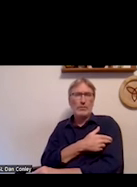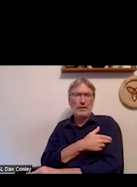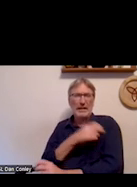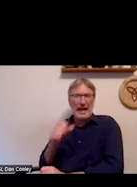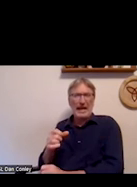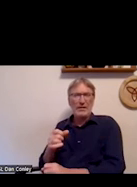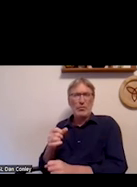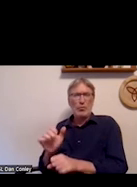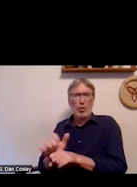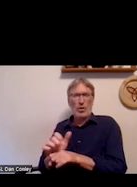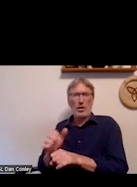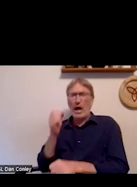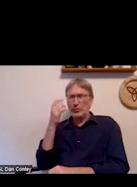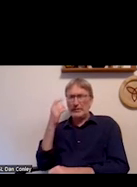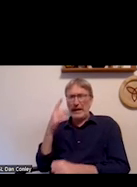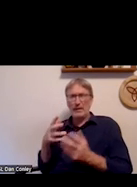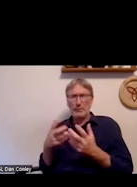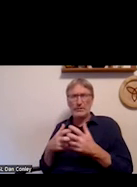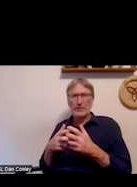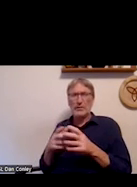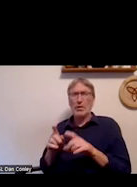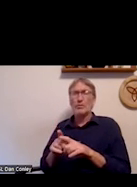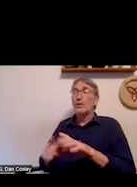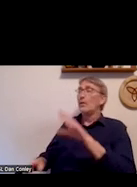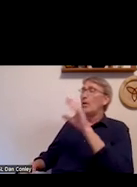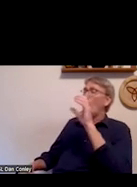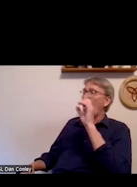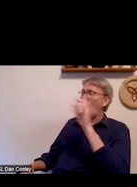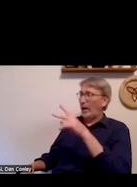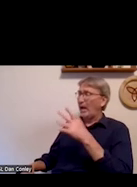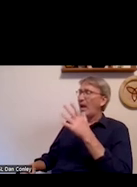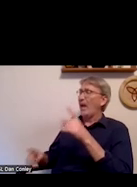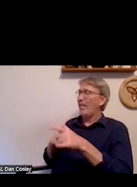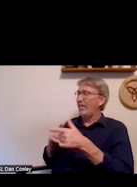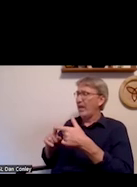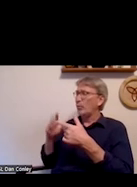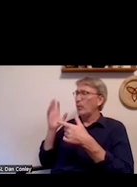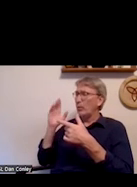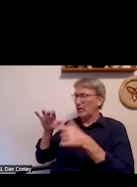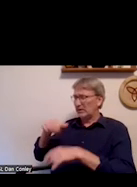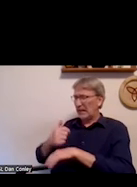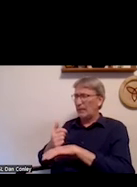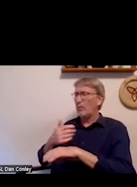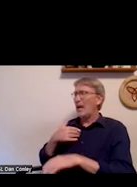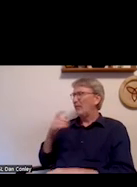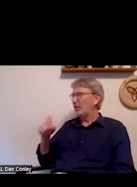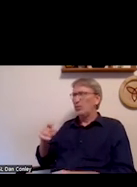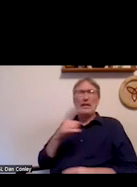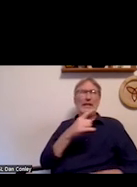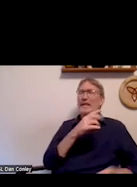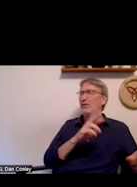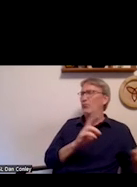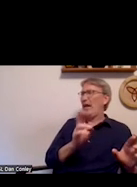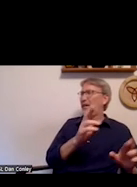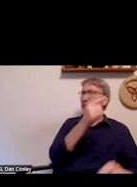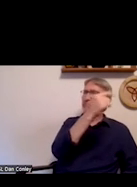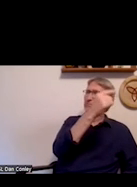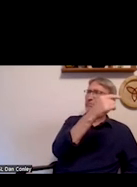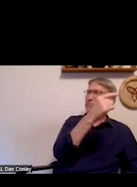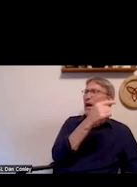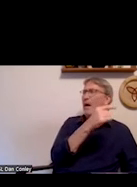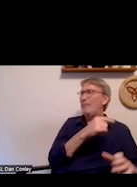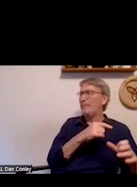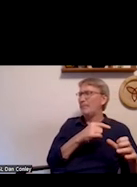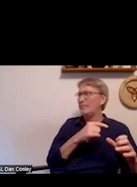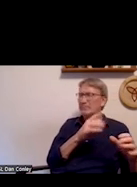Okay. So, yeah, then at that point, we're going to get set up. We've got some equipment we have to set up on a stretcher so we can hook him up and get him